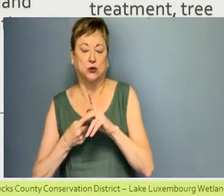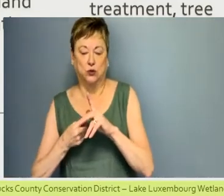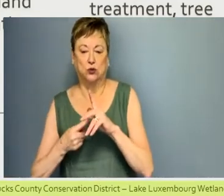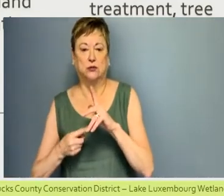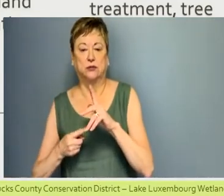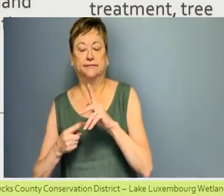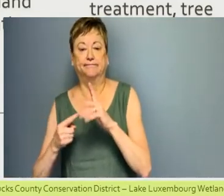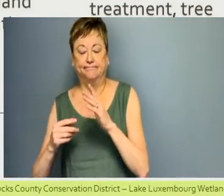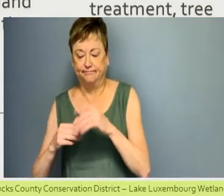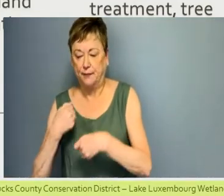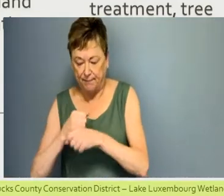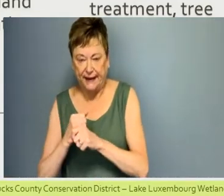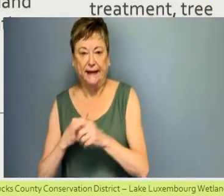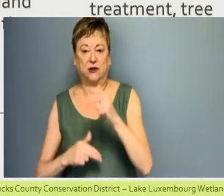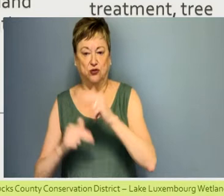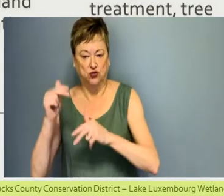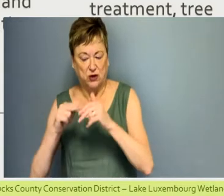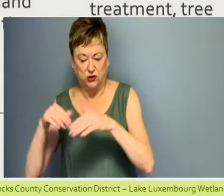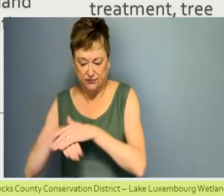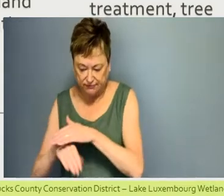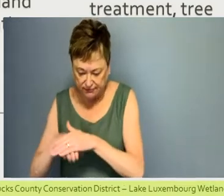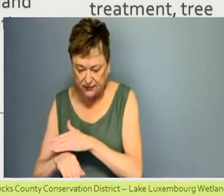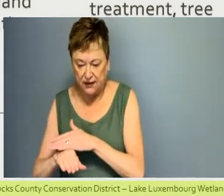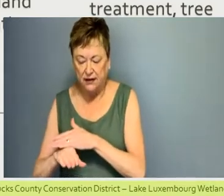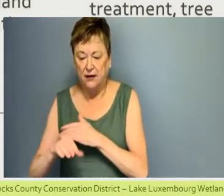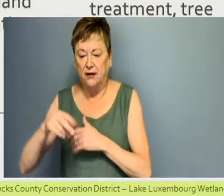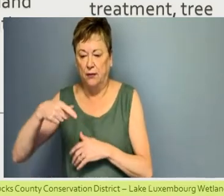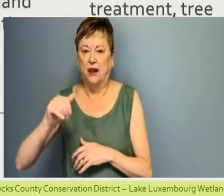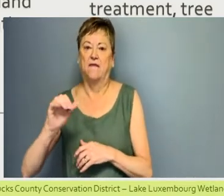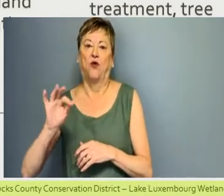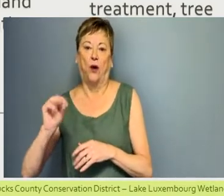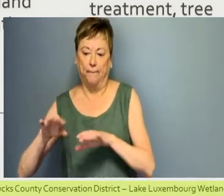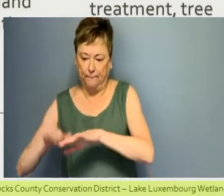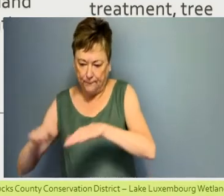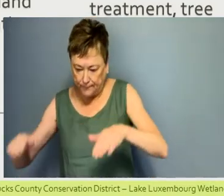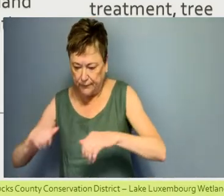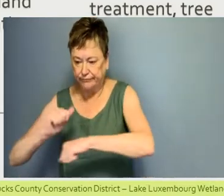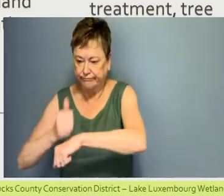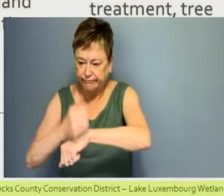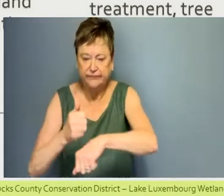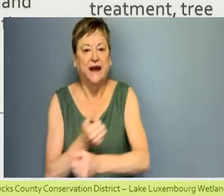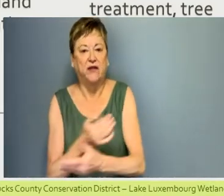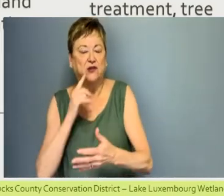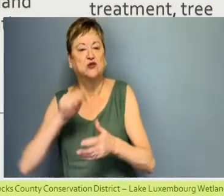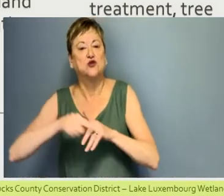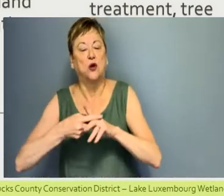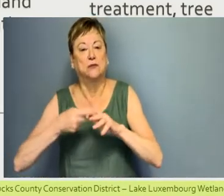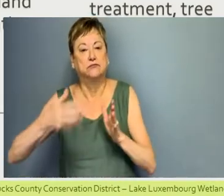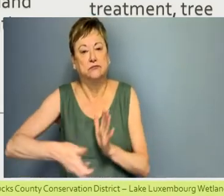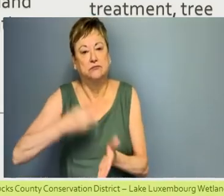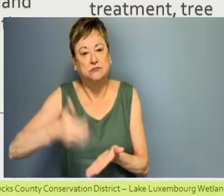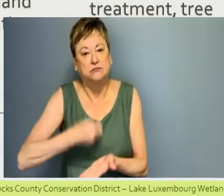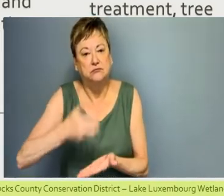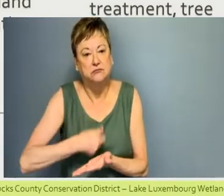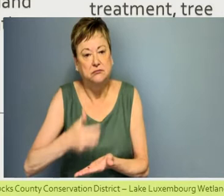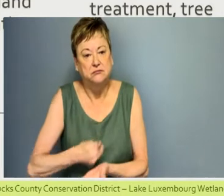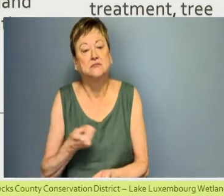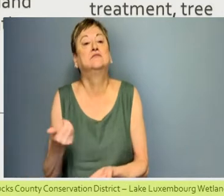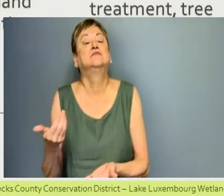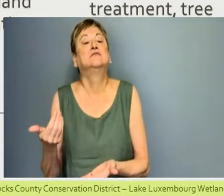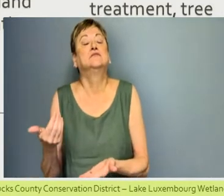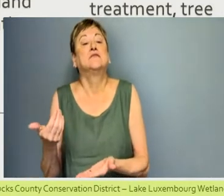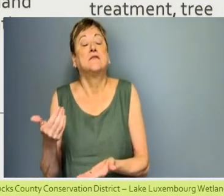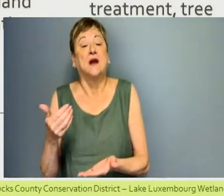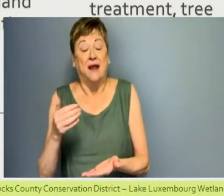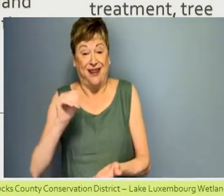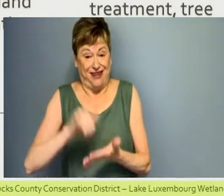construction access and platforms so that the equipment can get in there and actually start excavating the sediments. The spoil will be removed